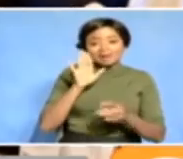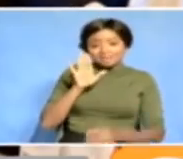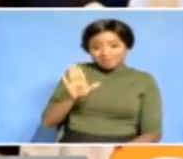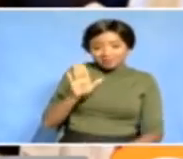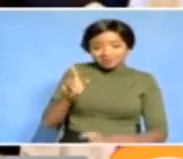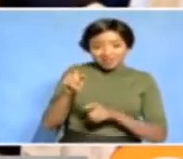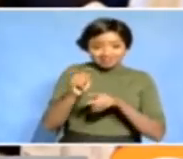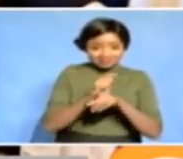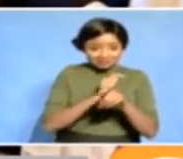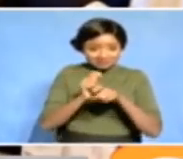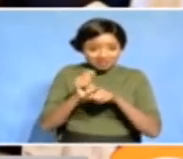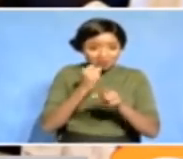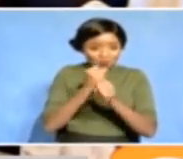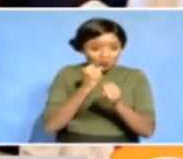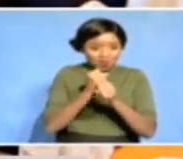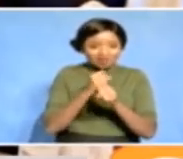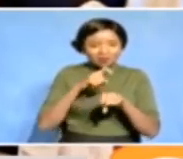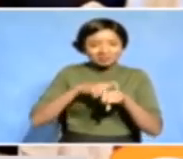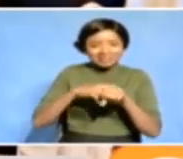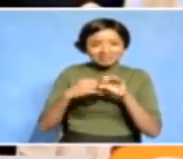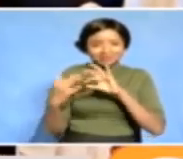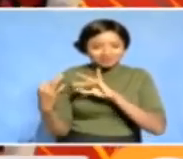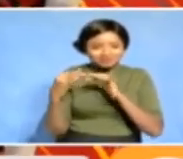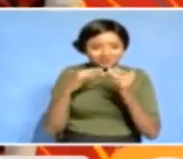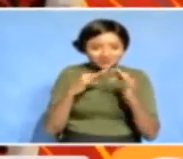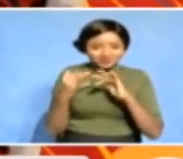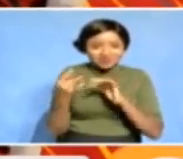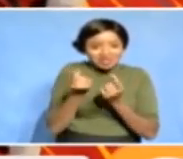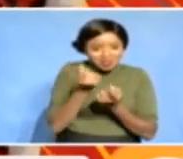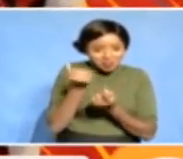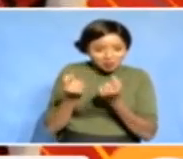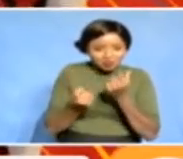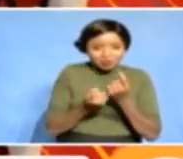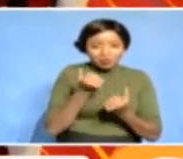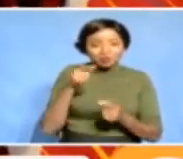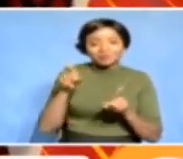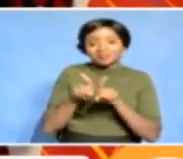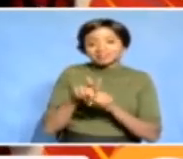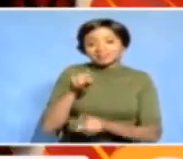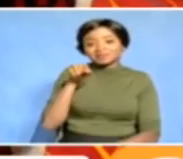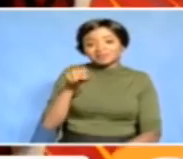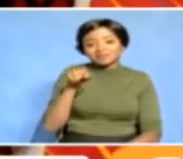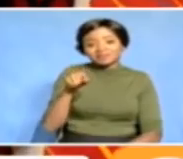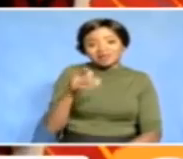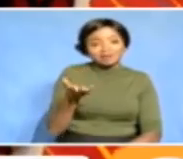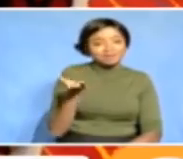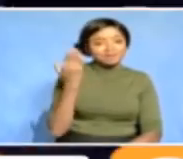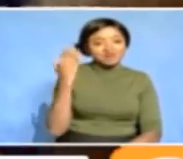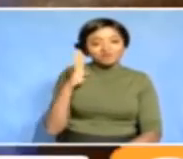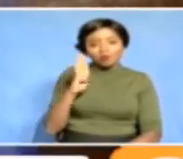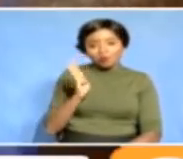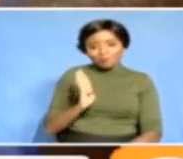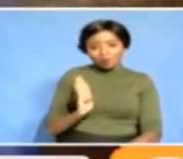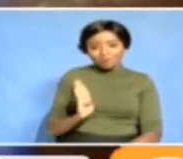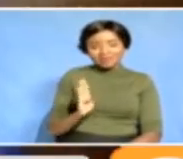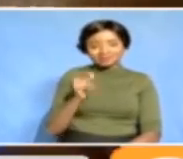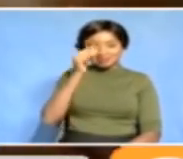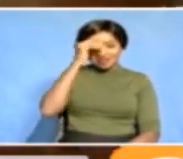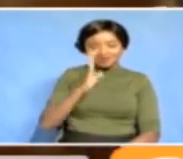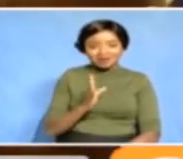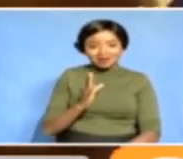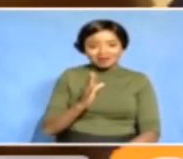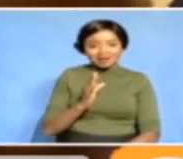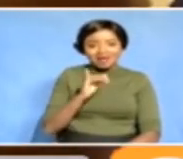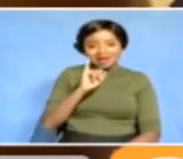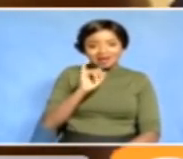government, even on controversial matters. This contrasting sharply with that of his predecessor, former Bomet Governor Isaac Ruto,